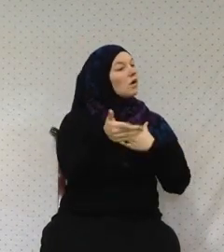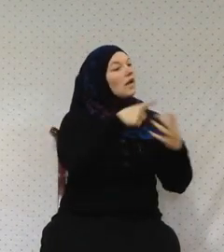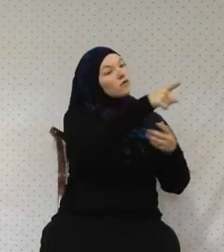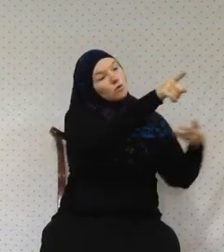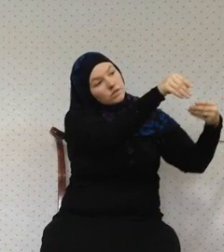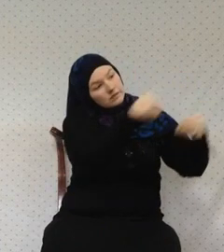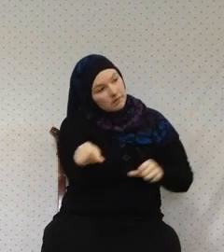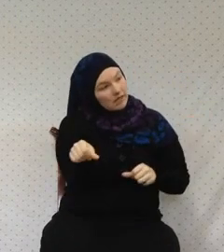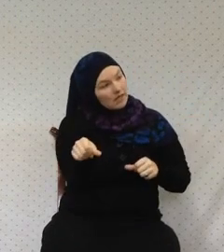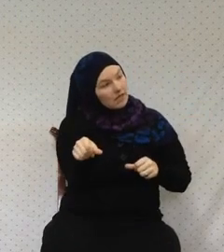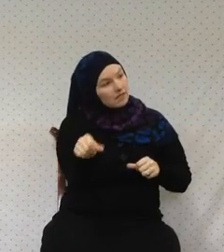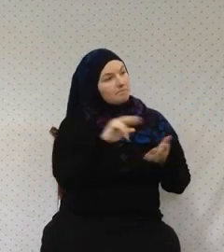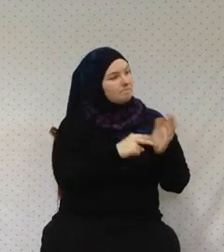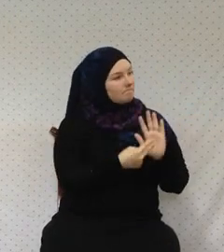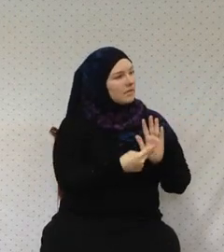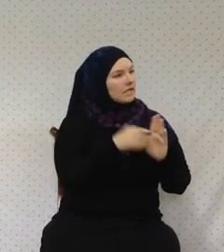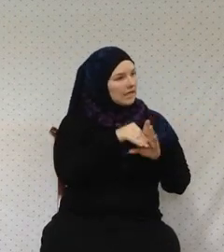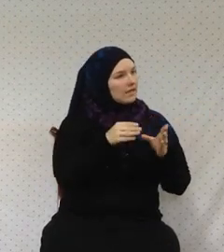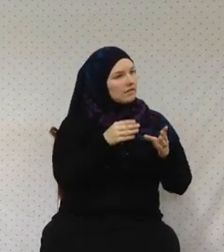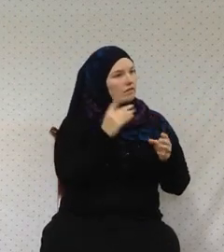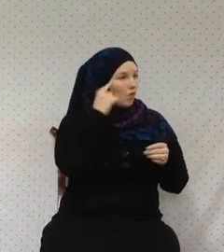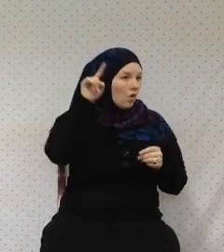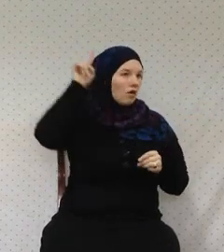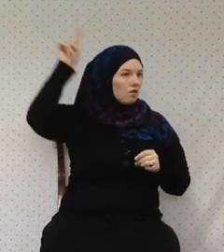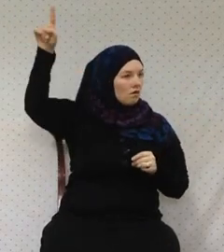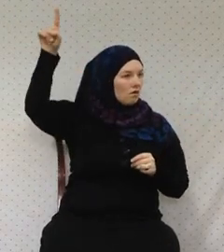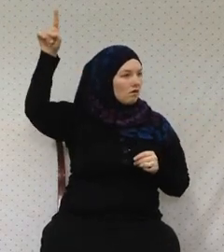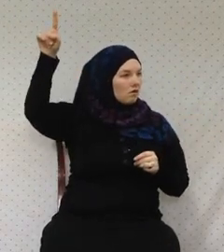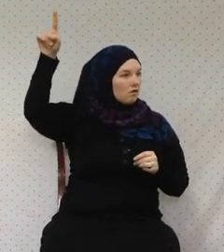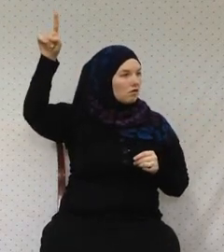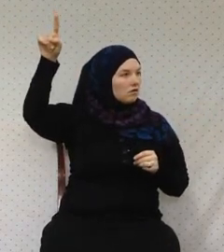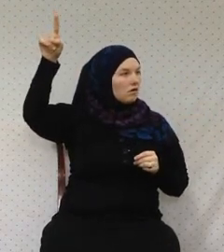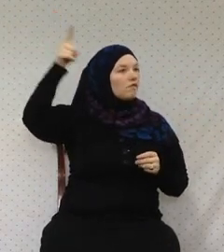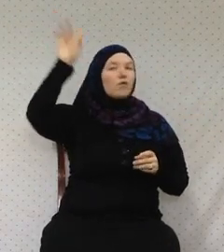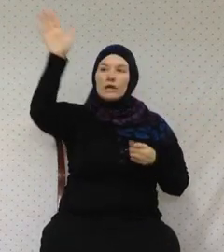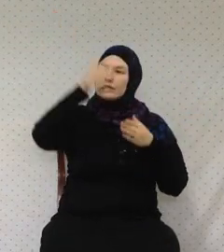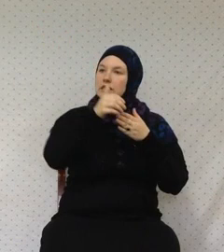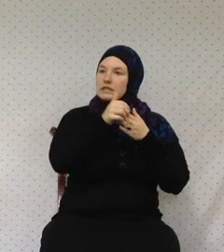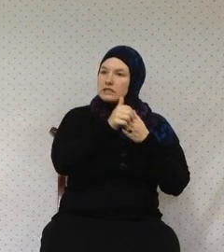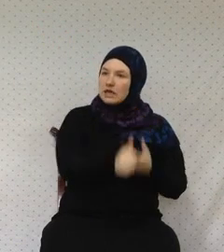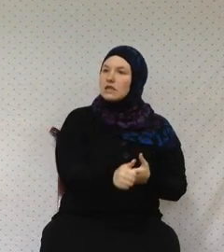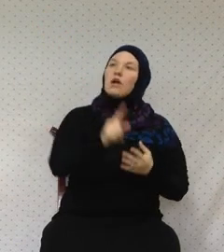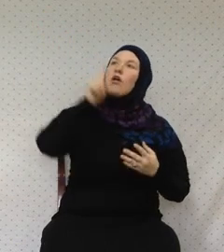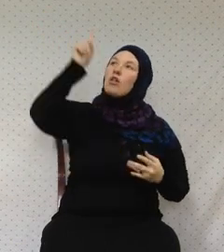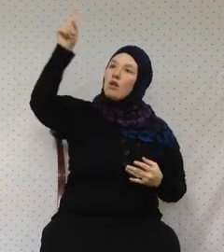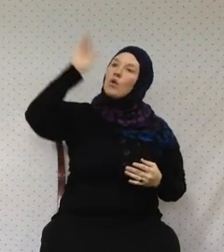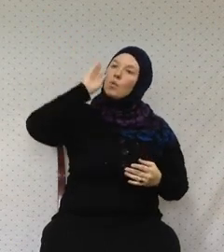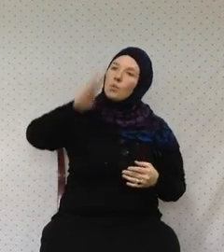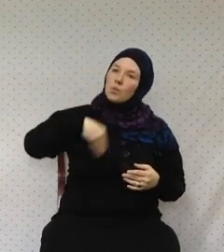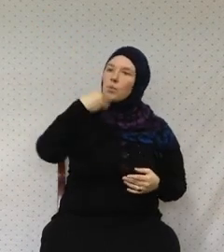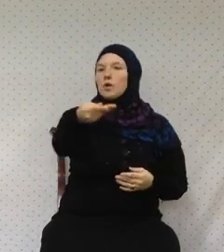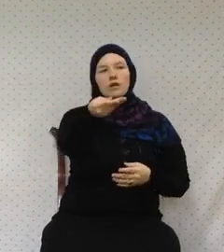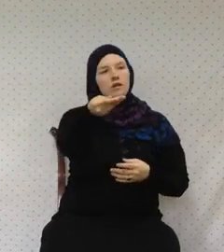you spent, meaning in the path of Allah subhanahu wa ta'ala, which means according to his guidance, Allah